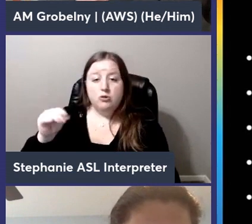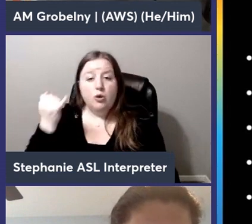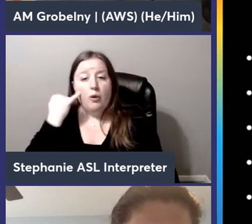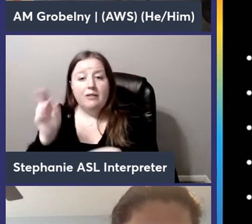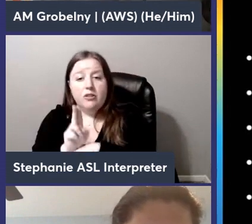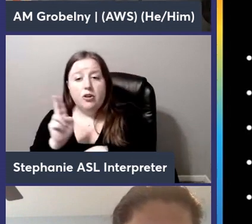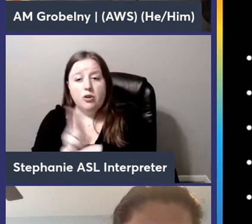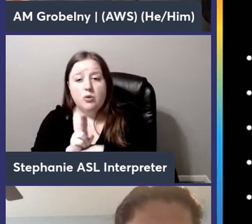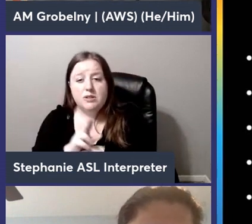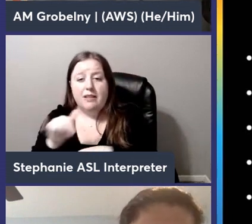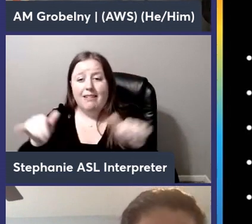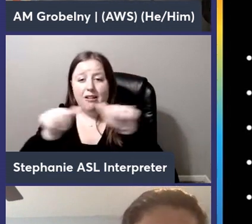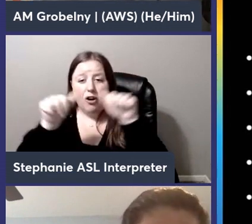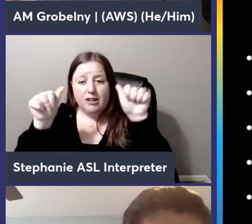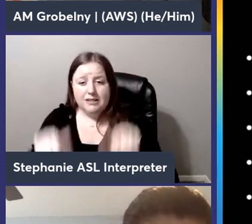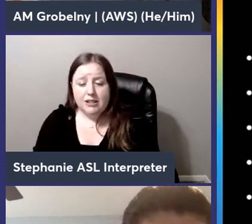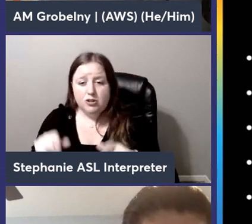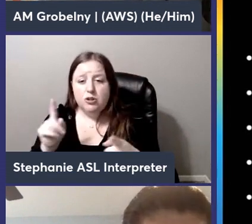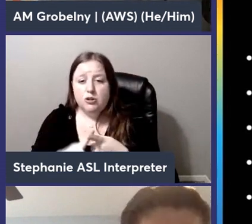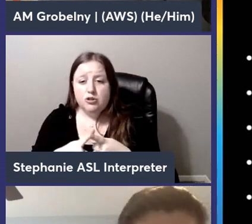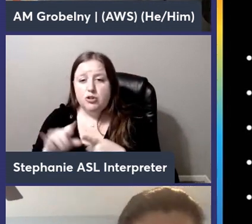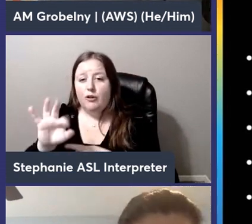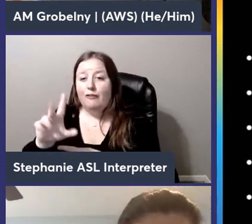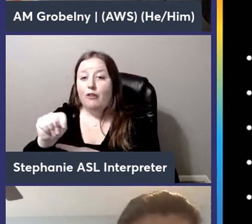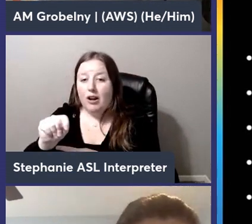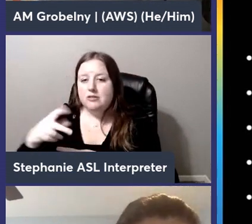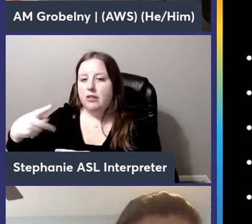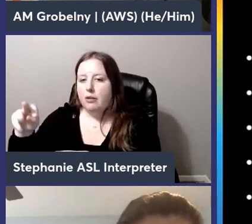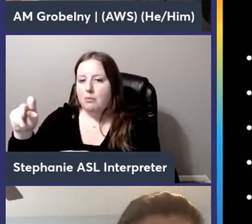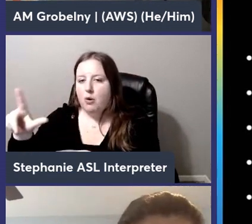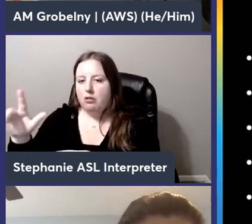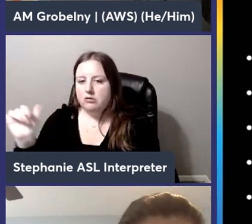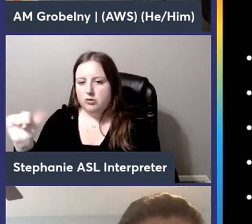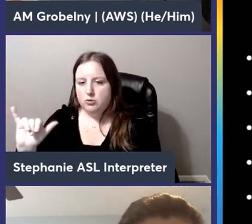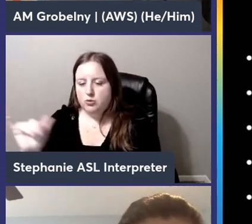this architecture basically to front their portal as well.